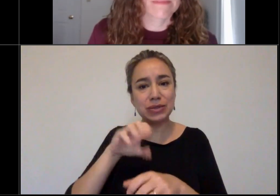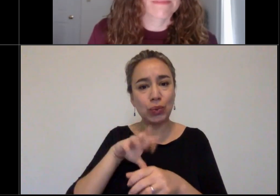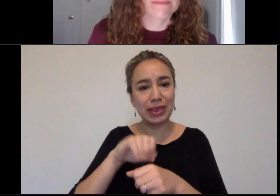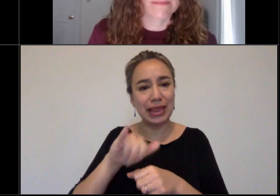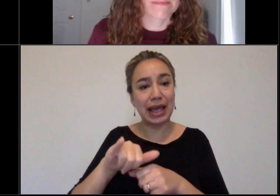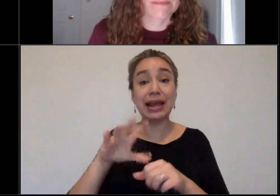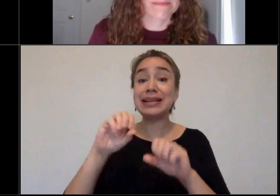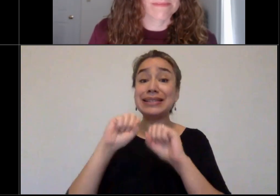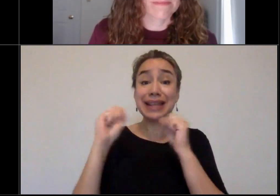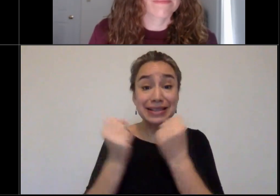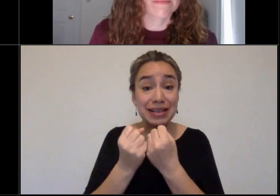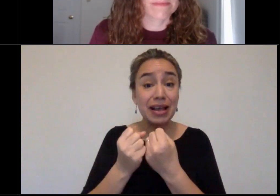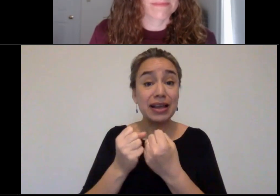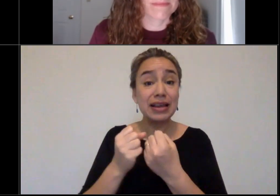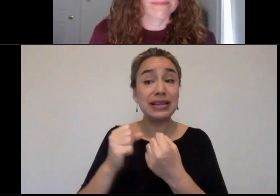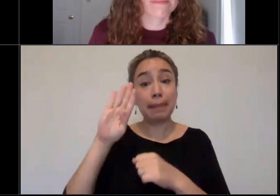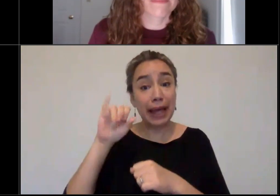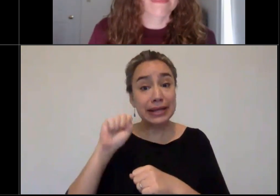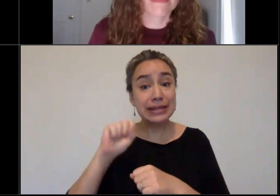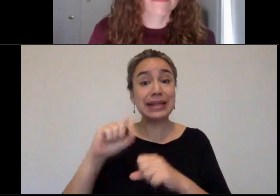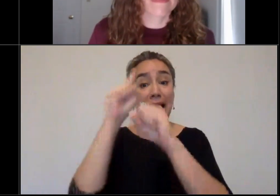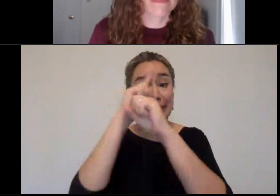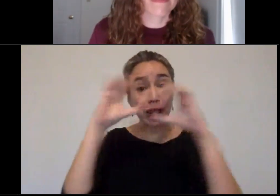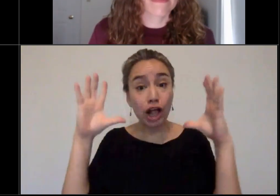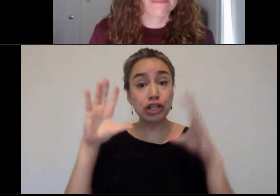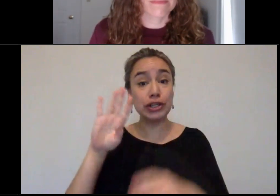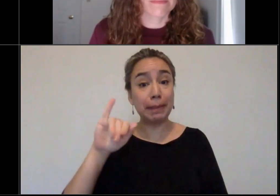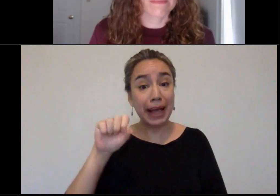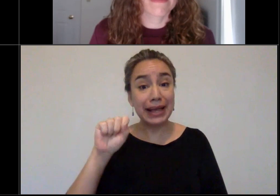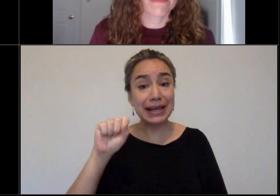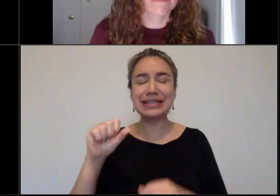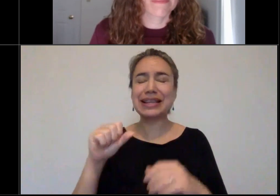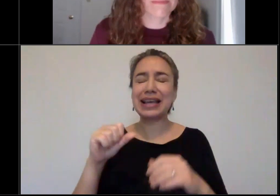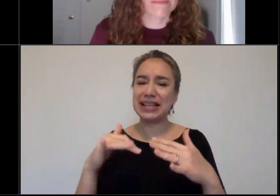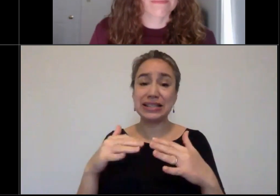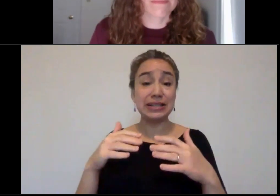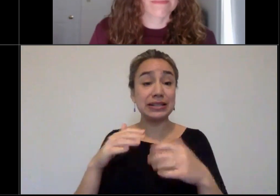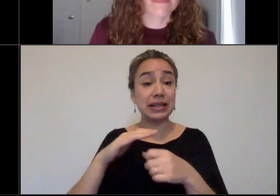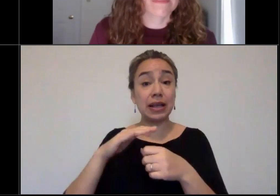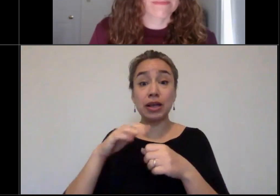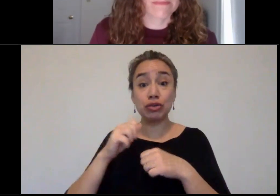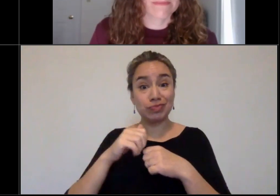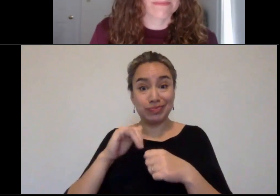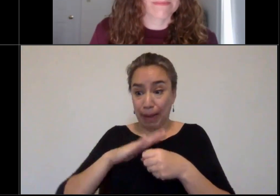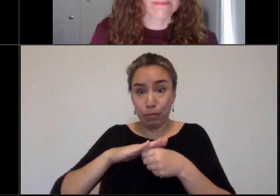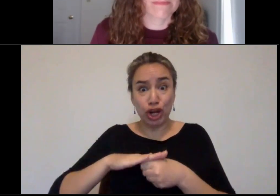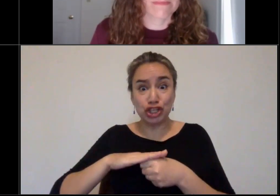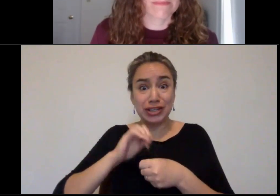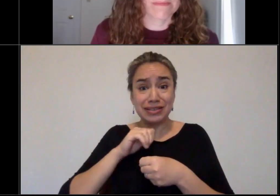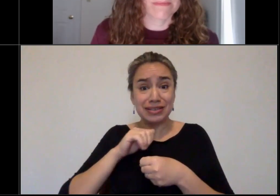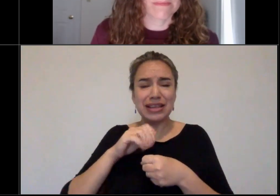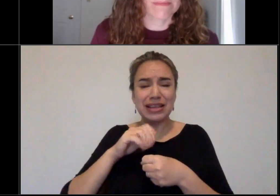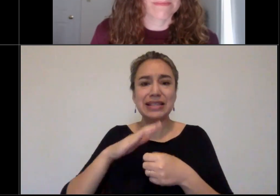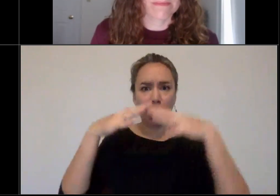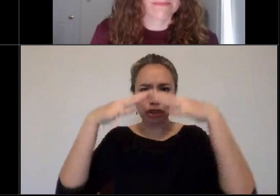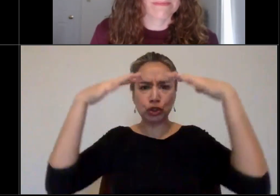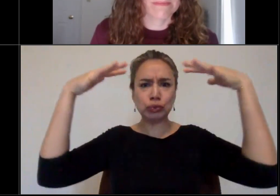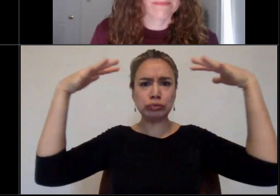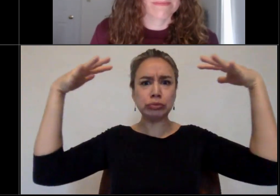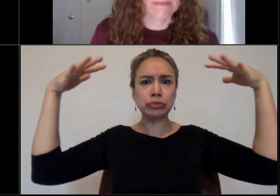society and ideologies. Like this is a bigger oppressive structure that we're a part of. And so it's hard to think about like